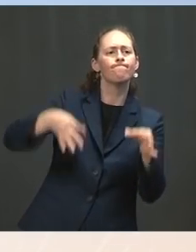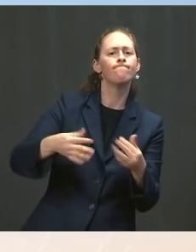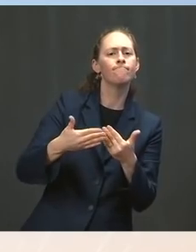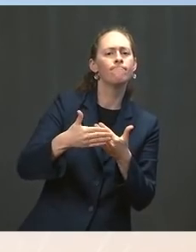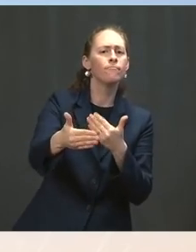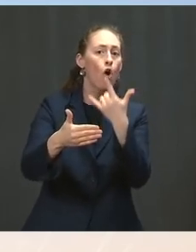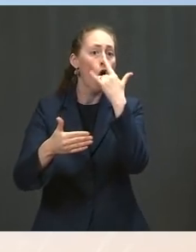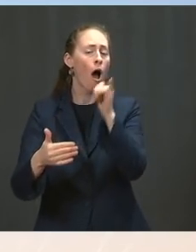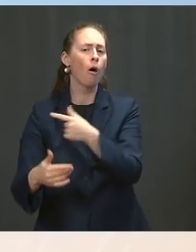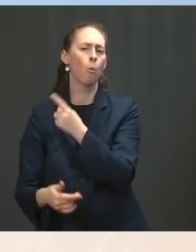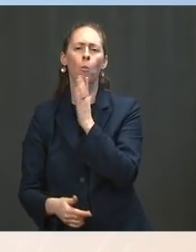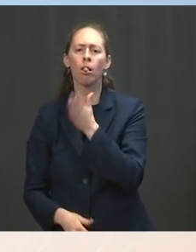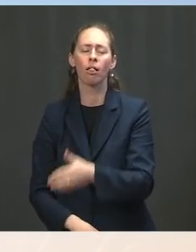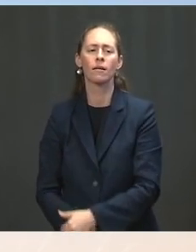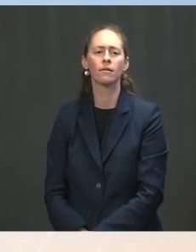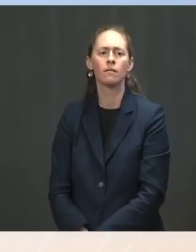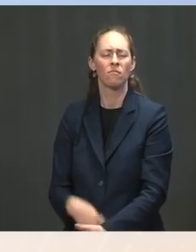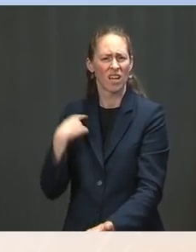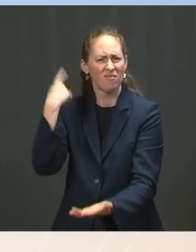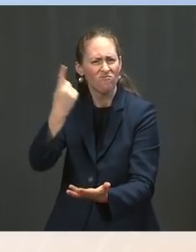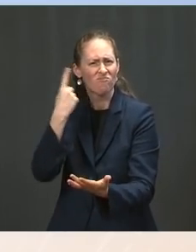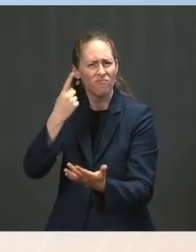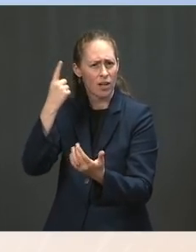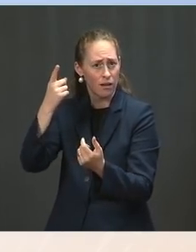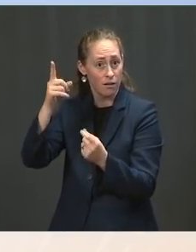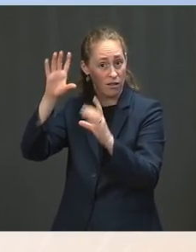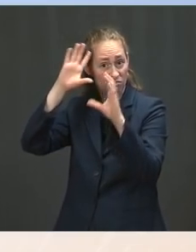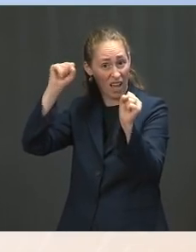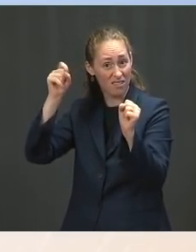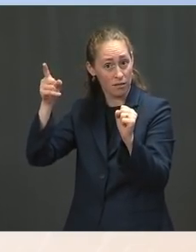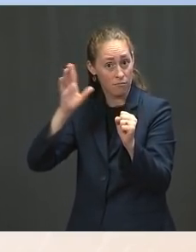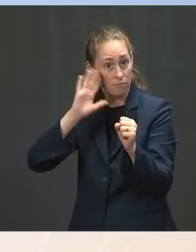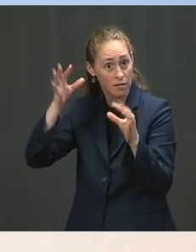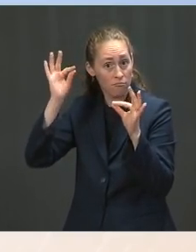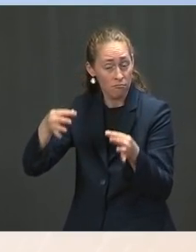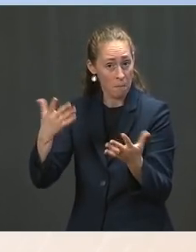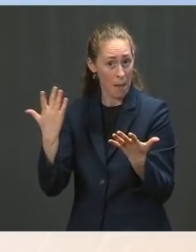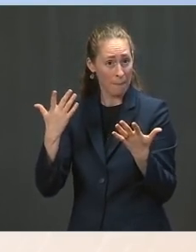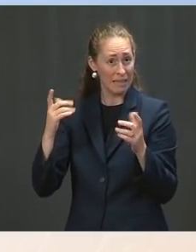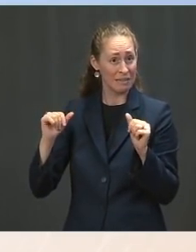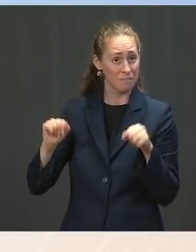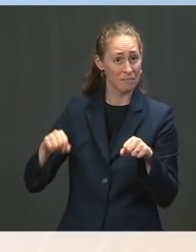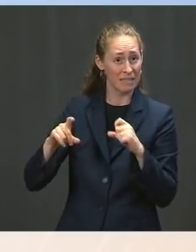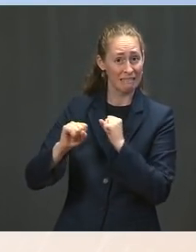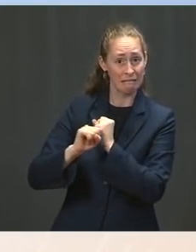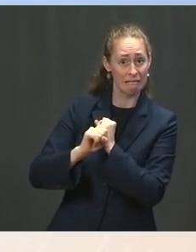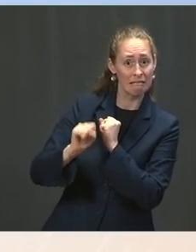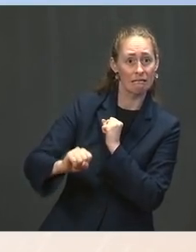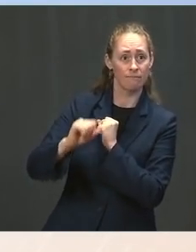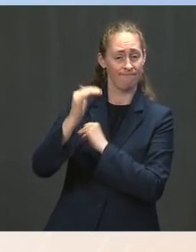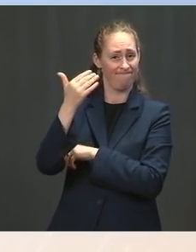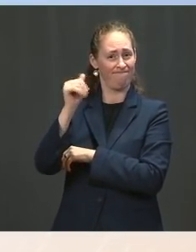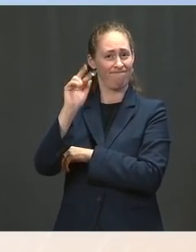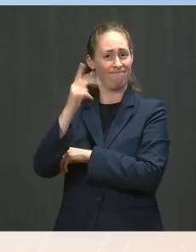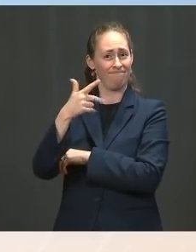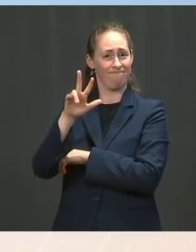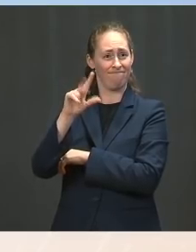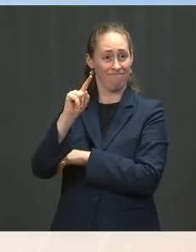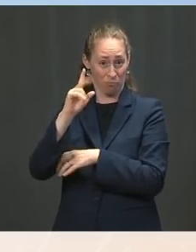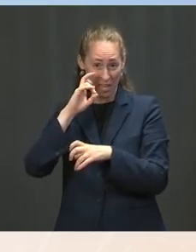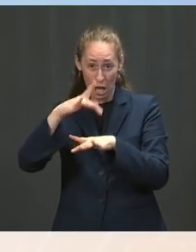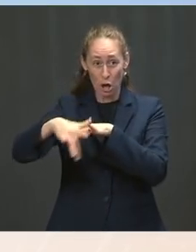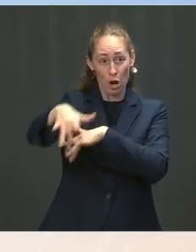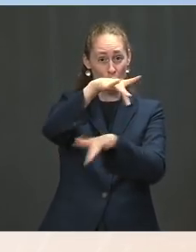And has the President decided whether he is going to need more time beyond August 31st to get all U.S. personnel